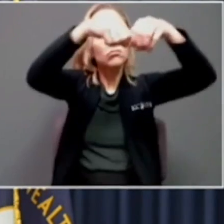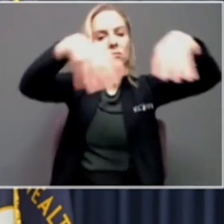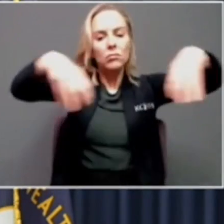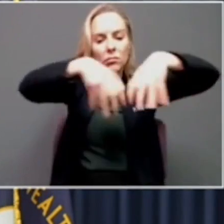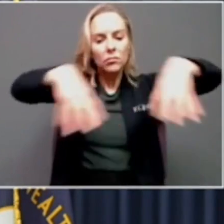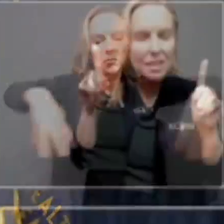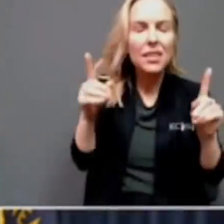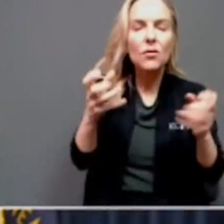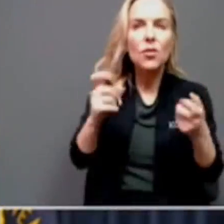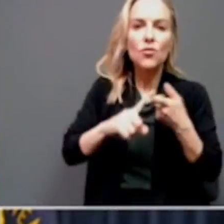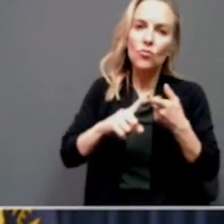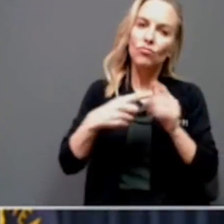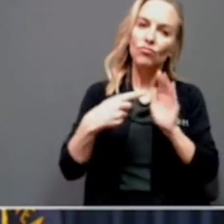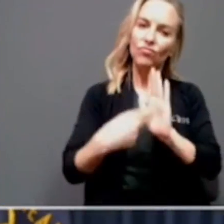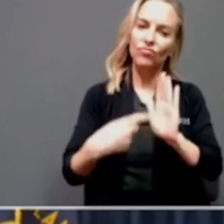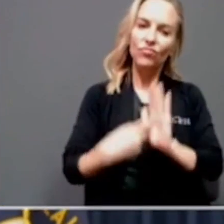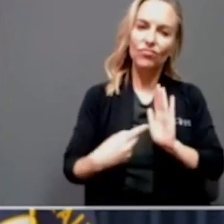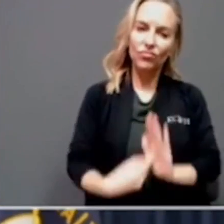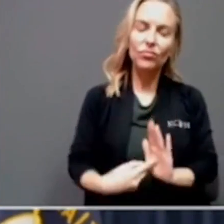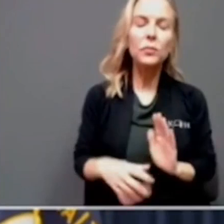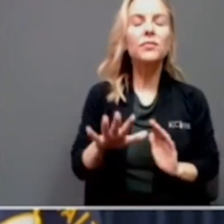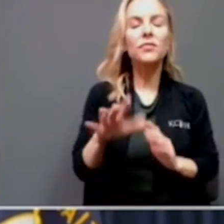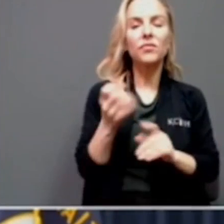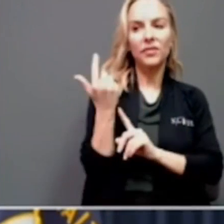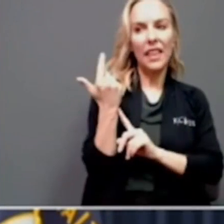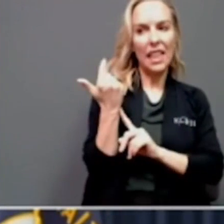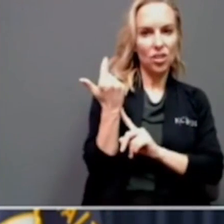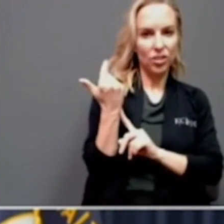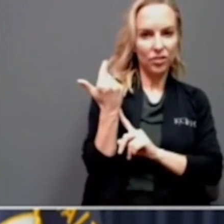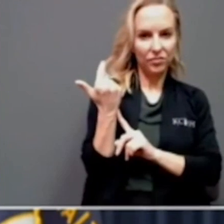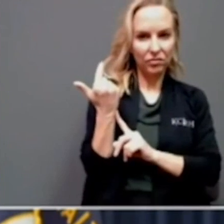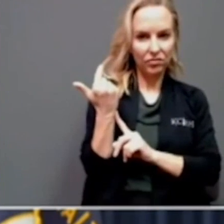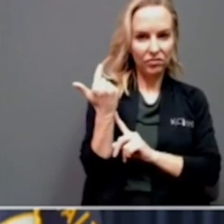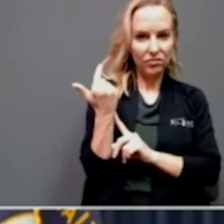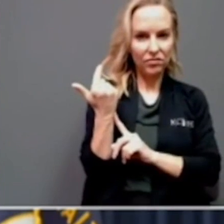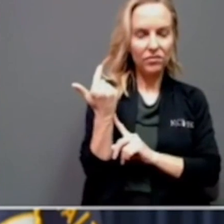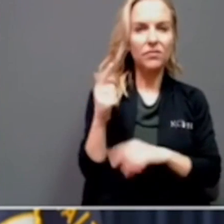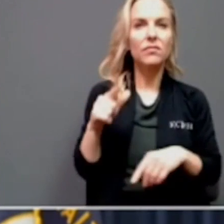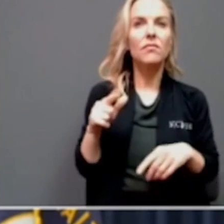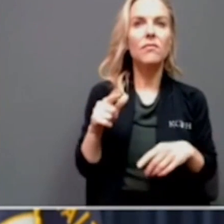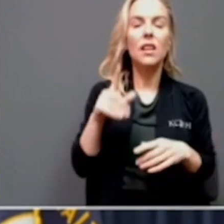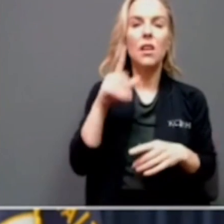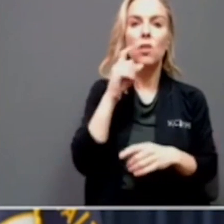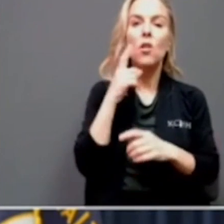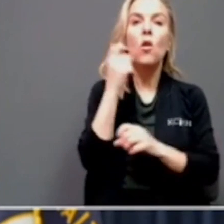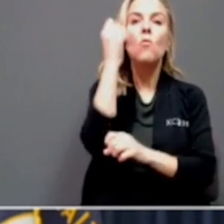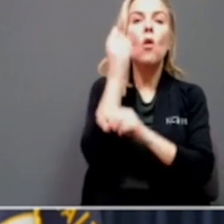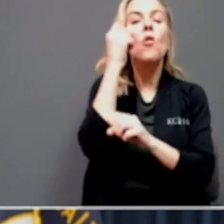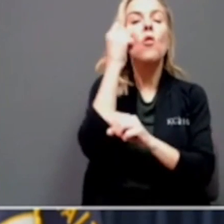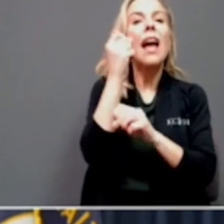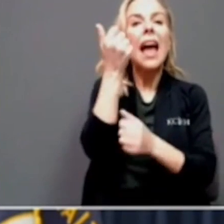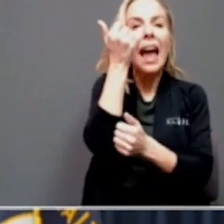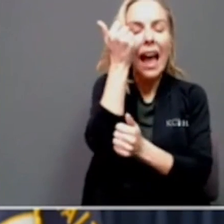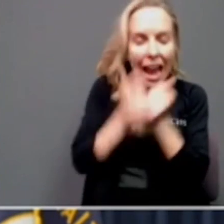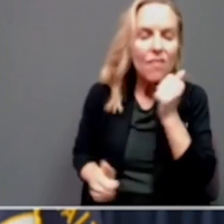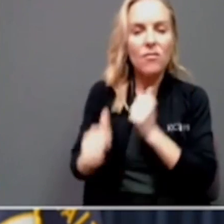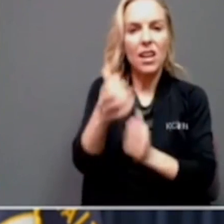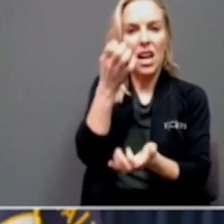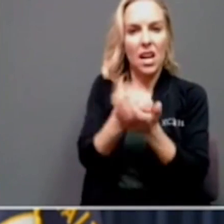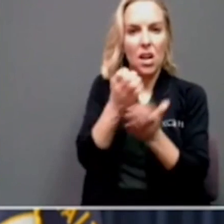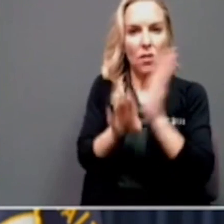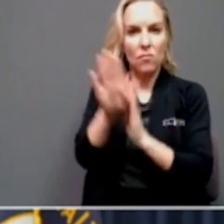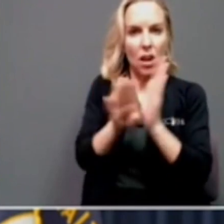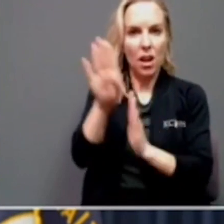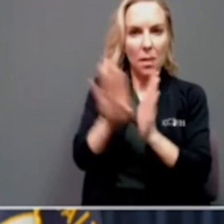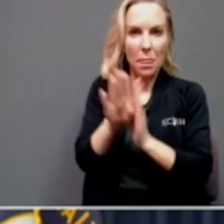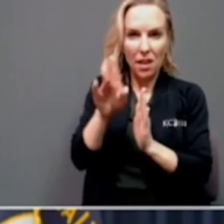role. Last year, we broke every economic development record in the books with $11.2